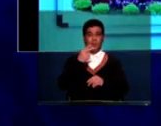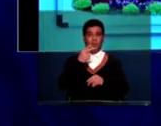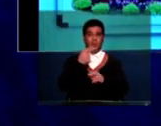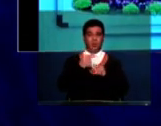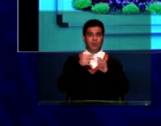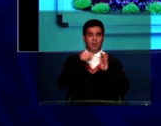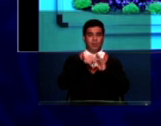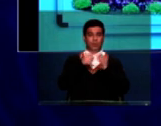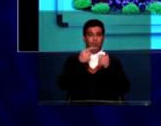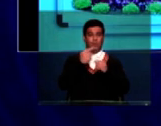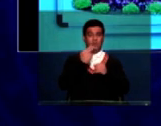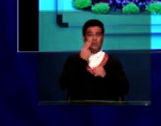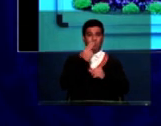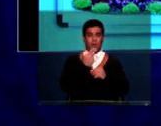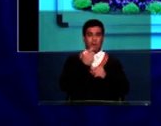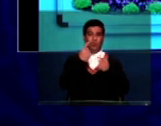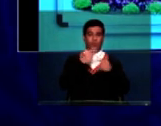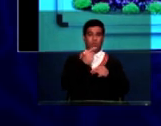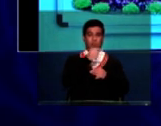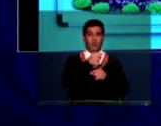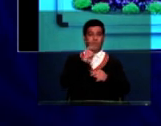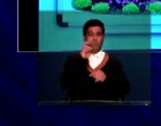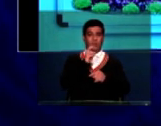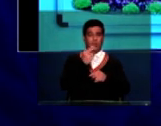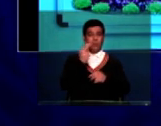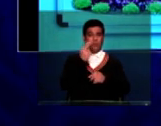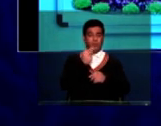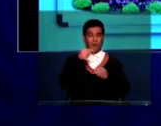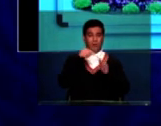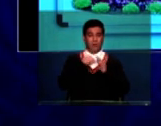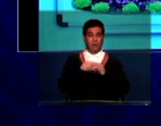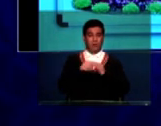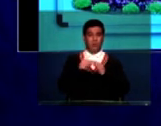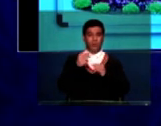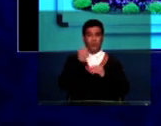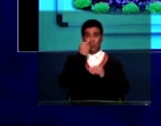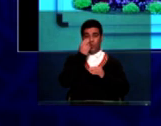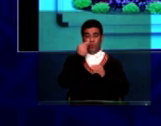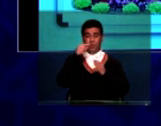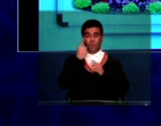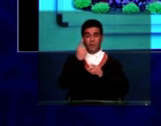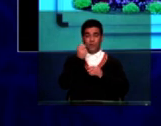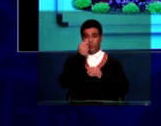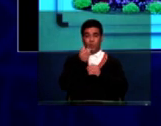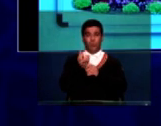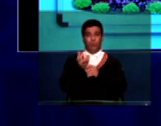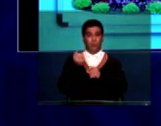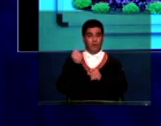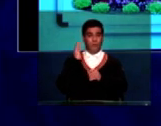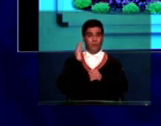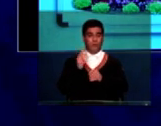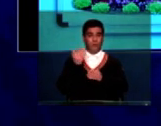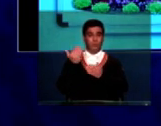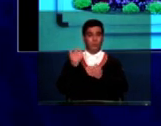ta oq rangli gul ochilgan. Agar gulzordan bitta gul uzilgan bo'lsa, uning